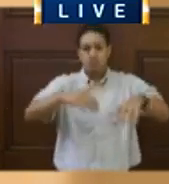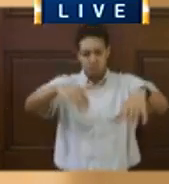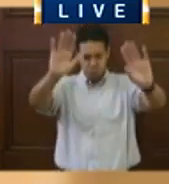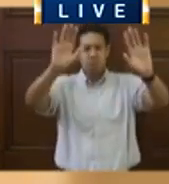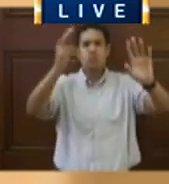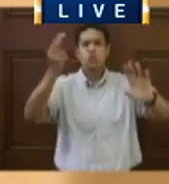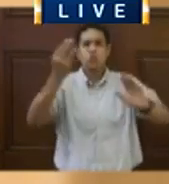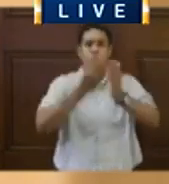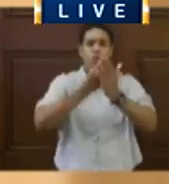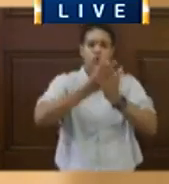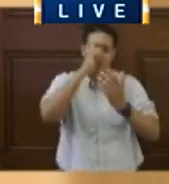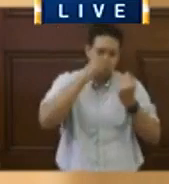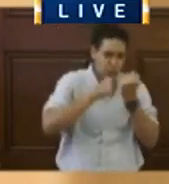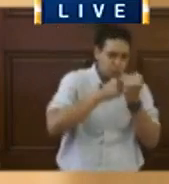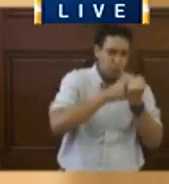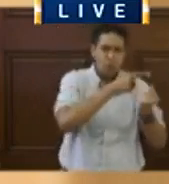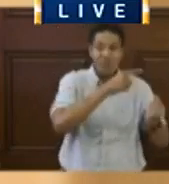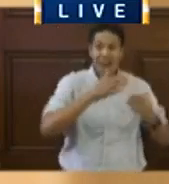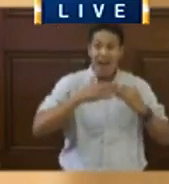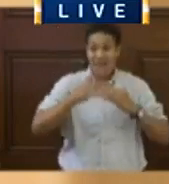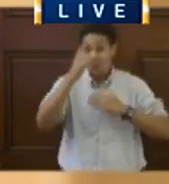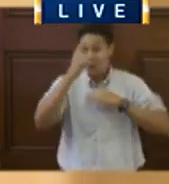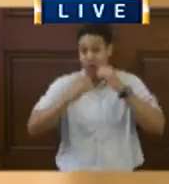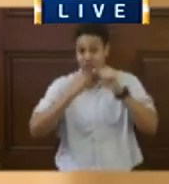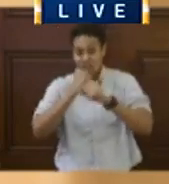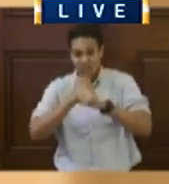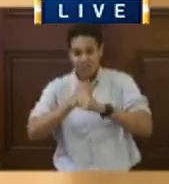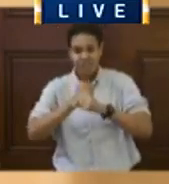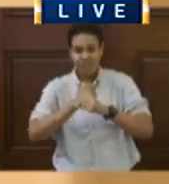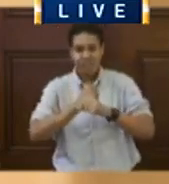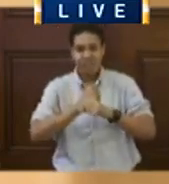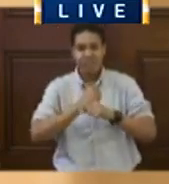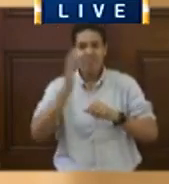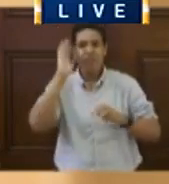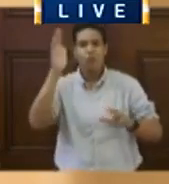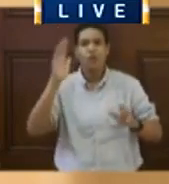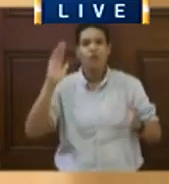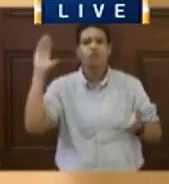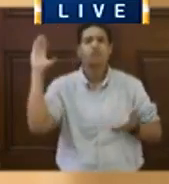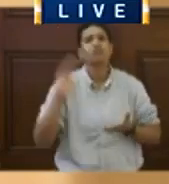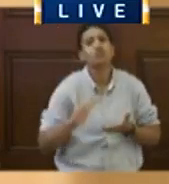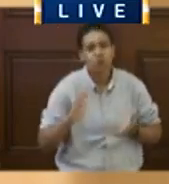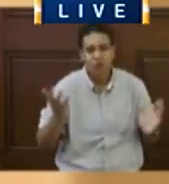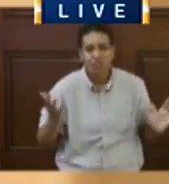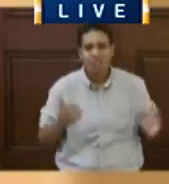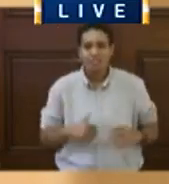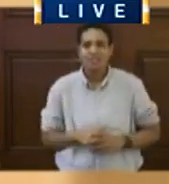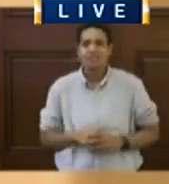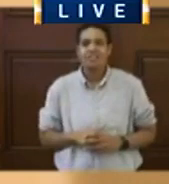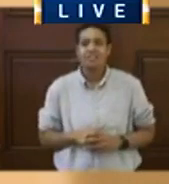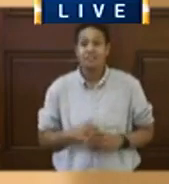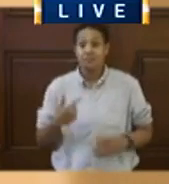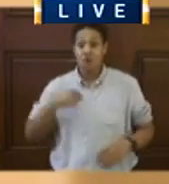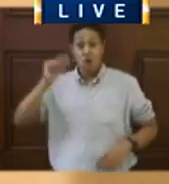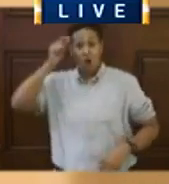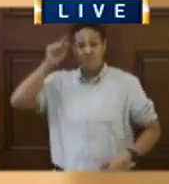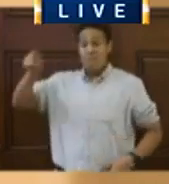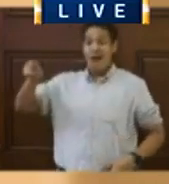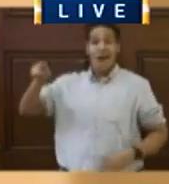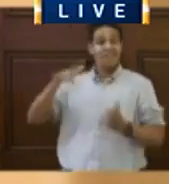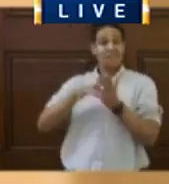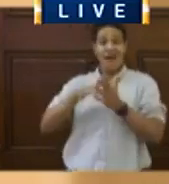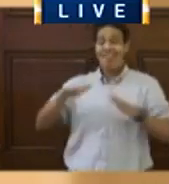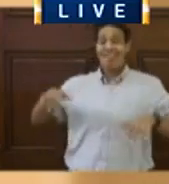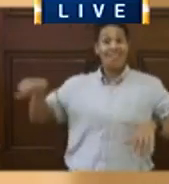will, after a year, it will be reduced without the government asking, and that represented $3